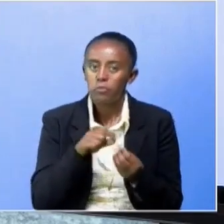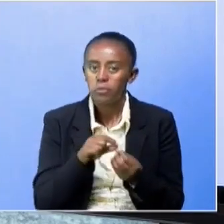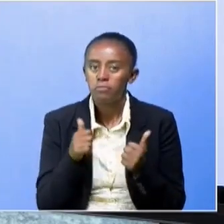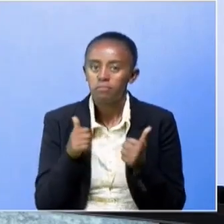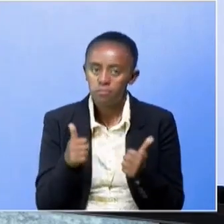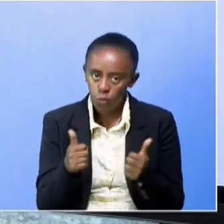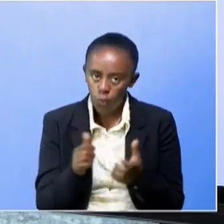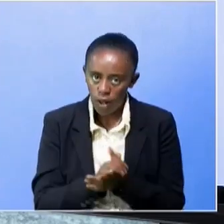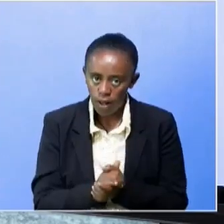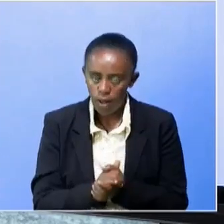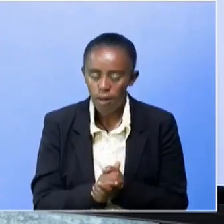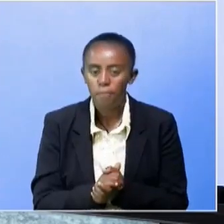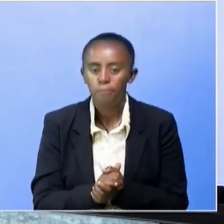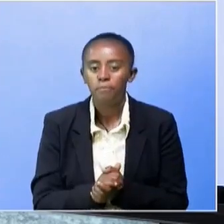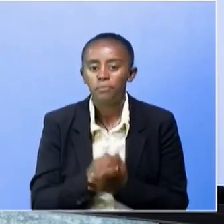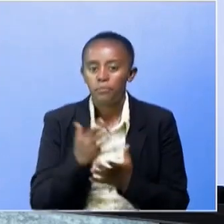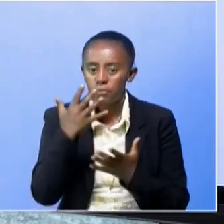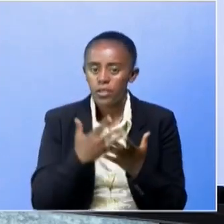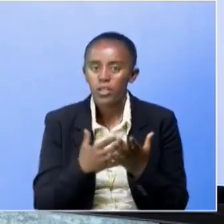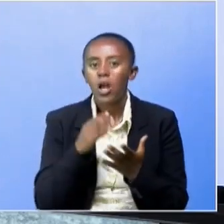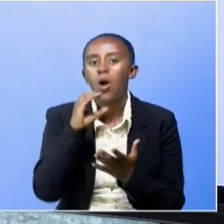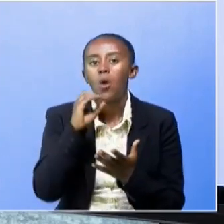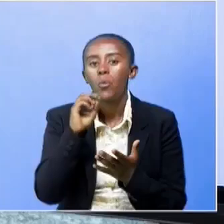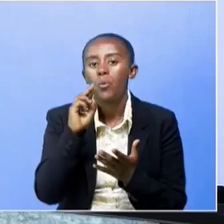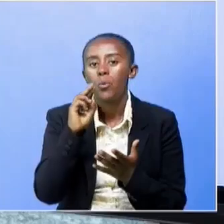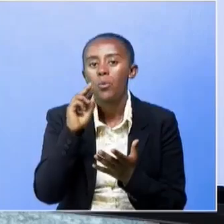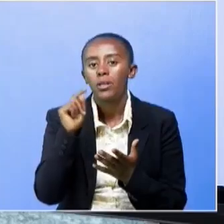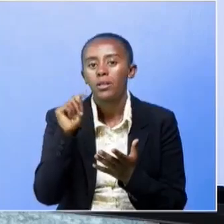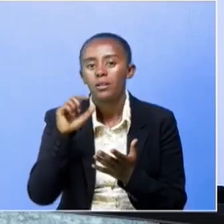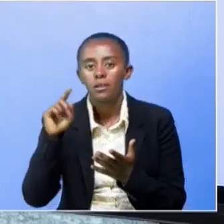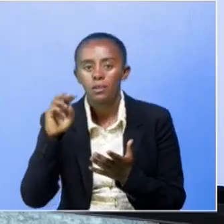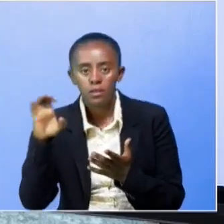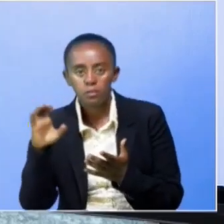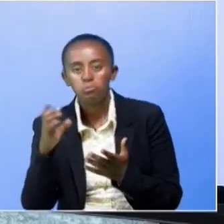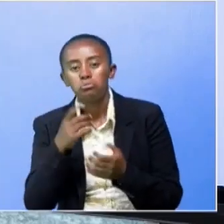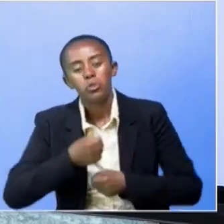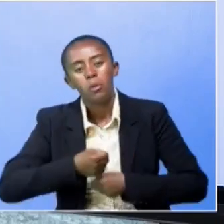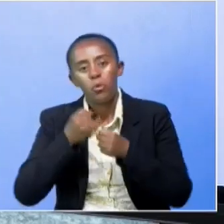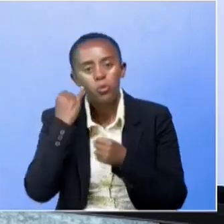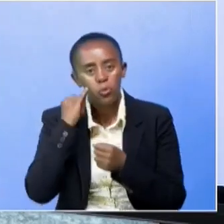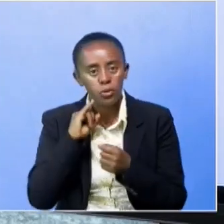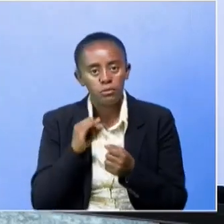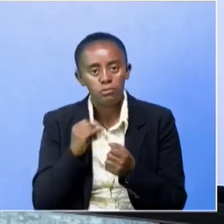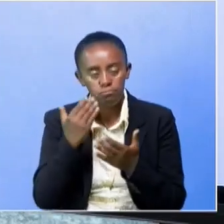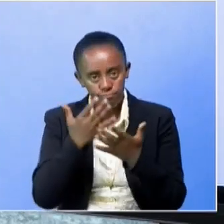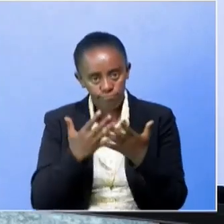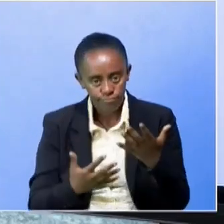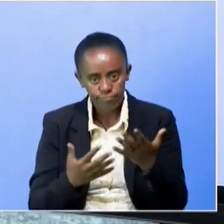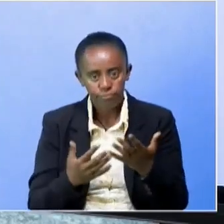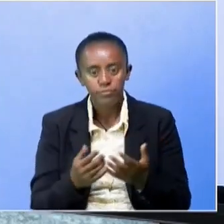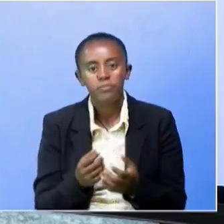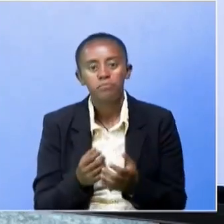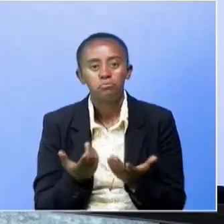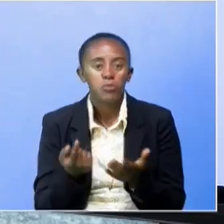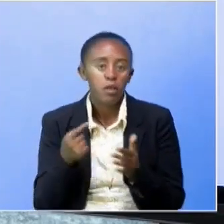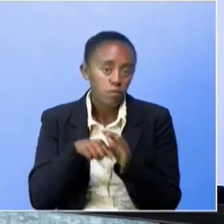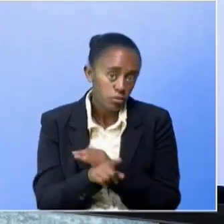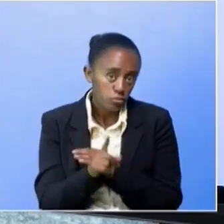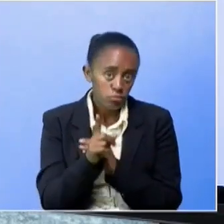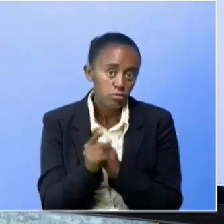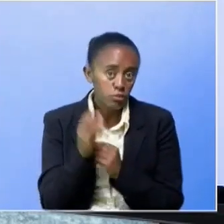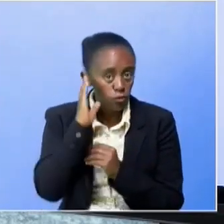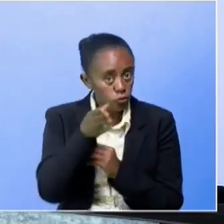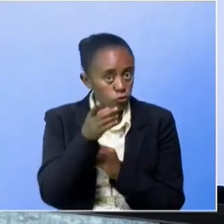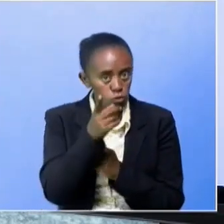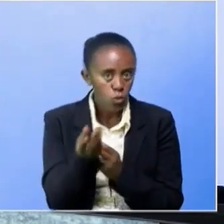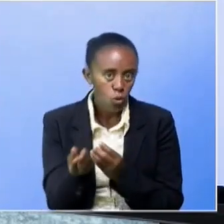So these are outlines. These are supporting outlines. And further on in the future,